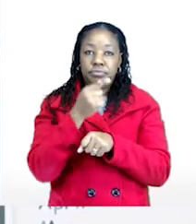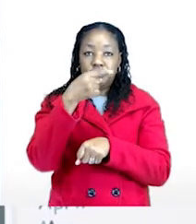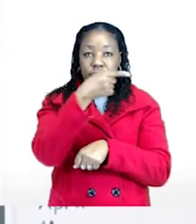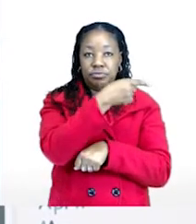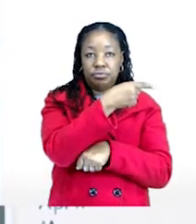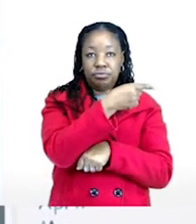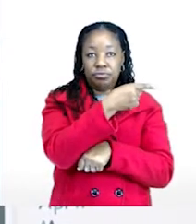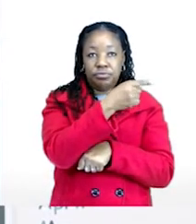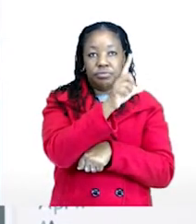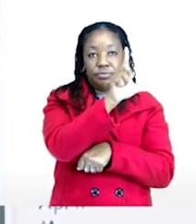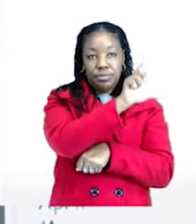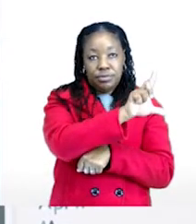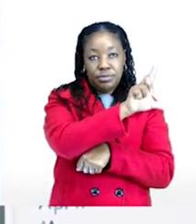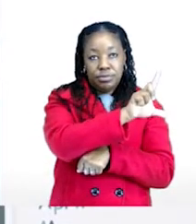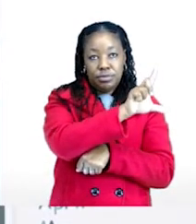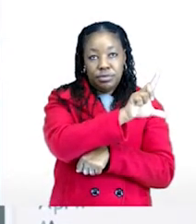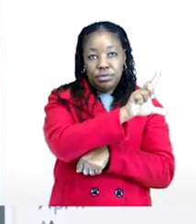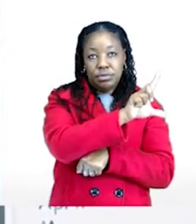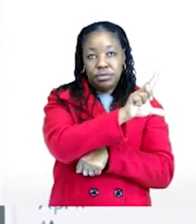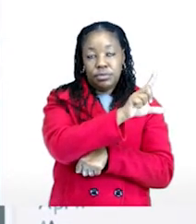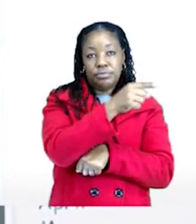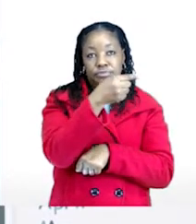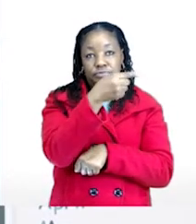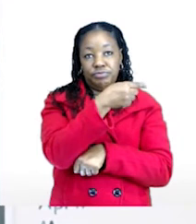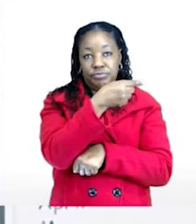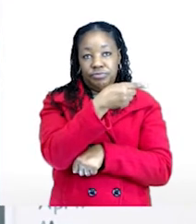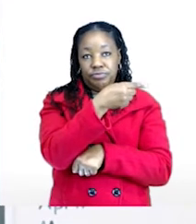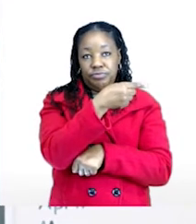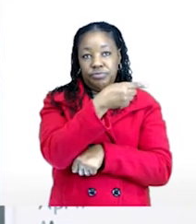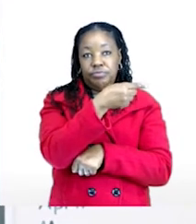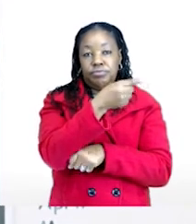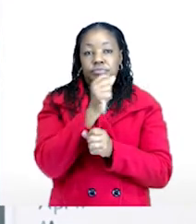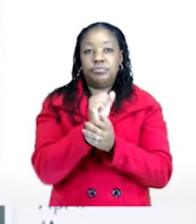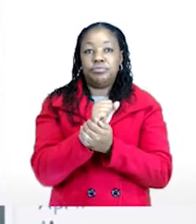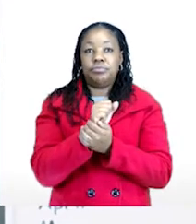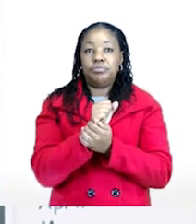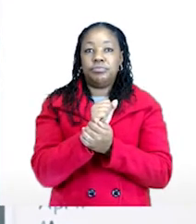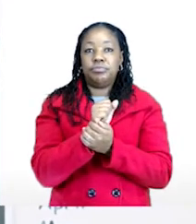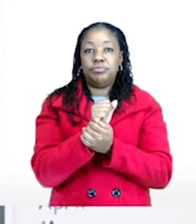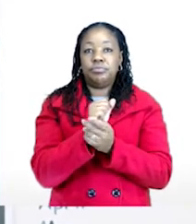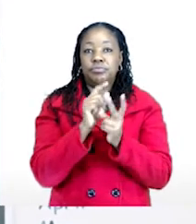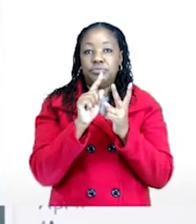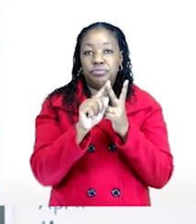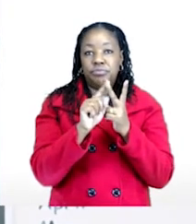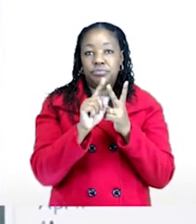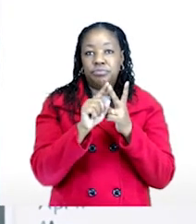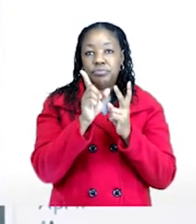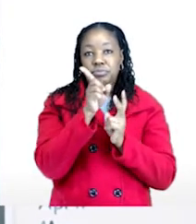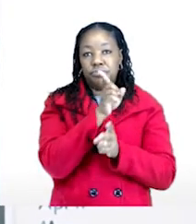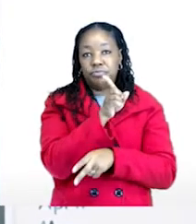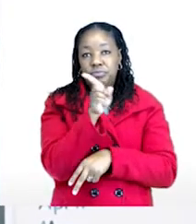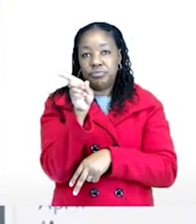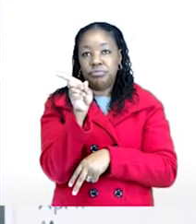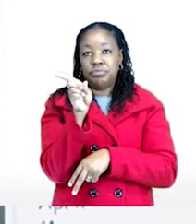left, and that is your left hand side. The second arrow is pointing